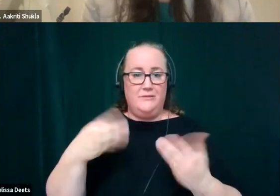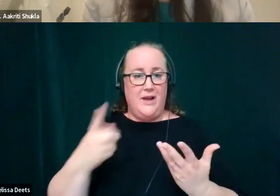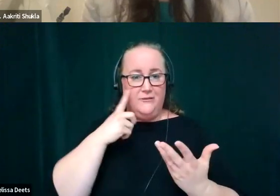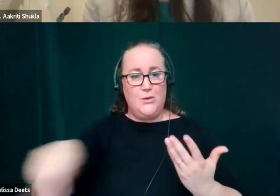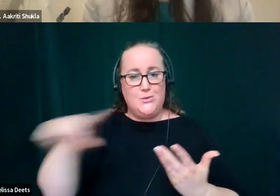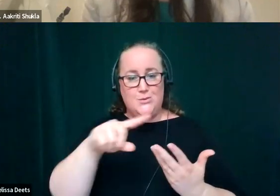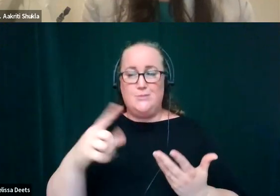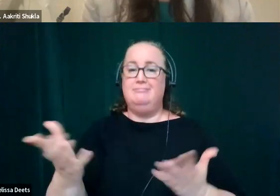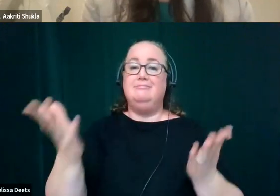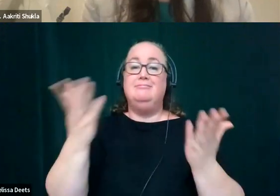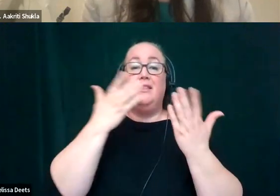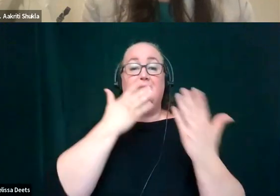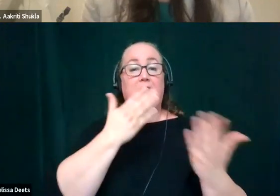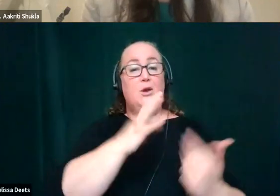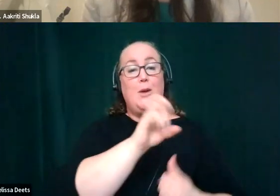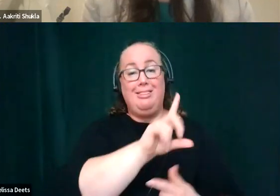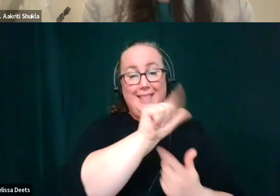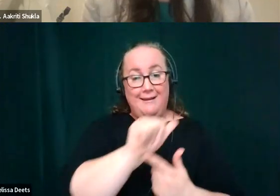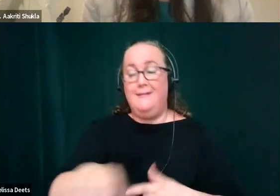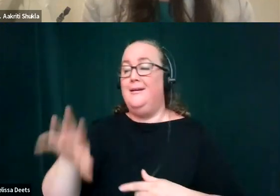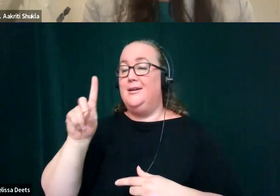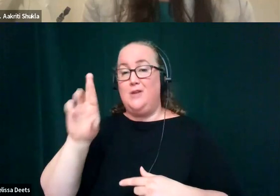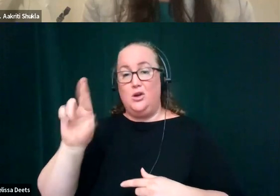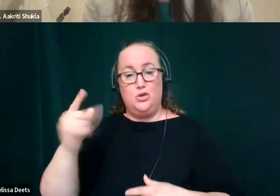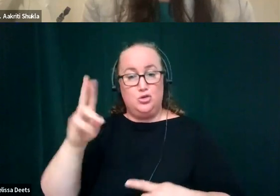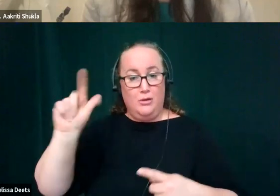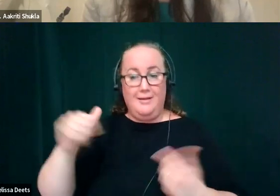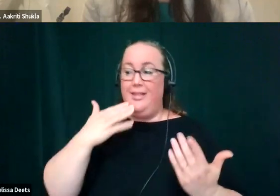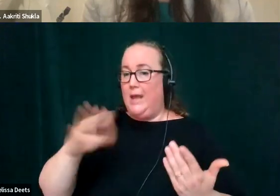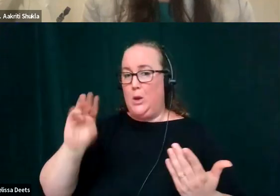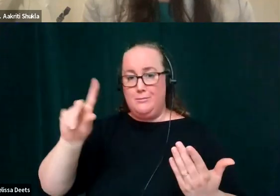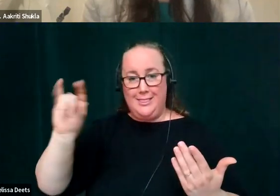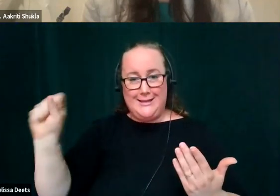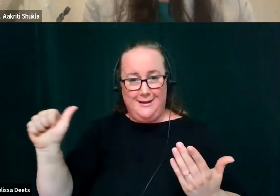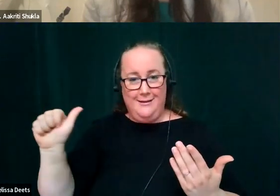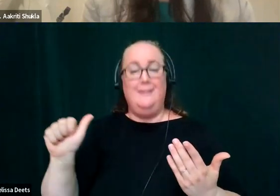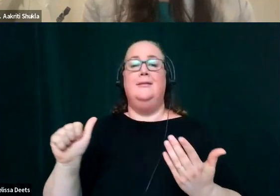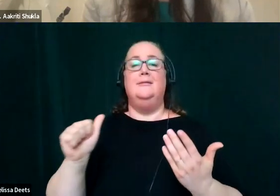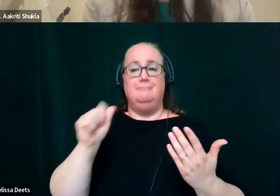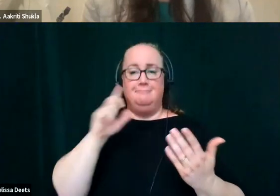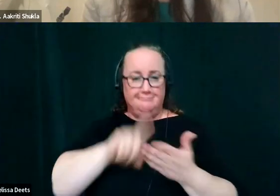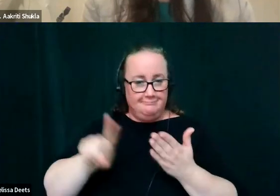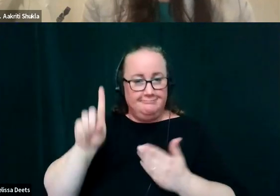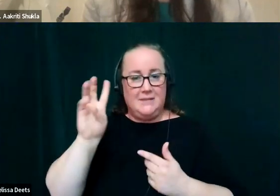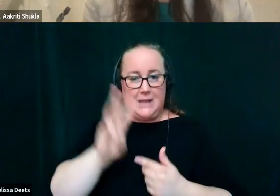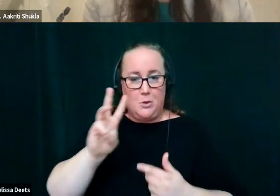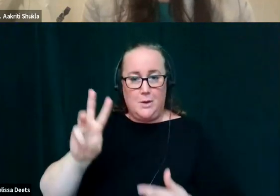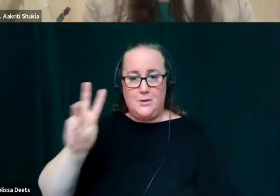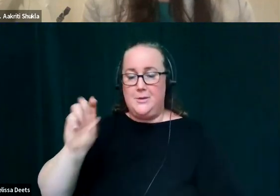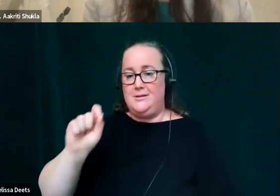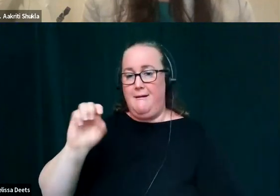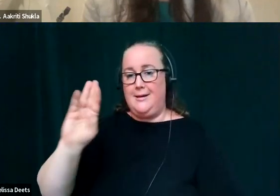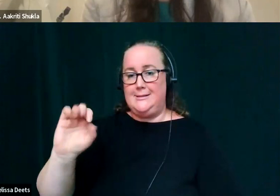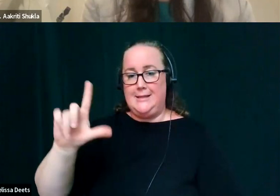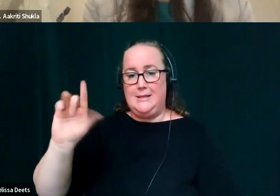attend. Thank you, Elena. Thank you, Dr. Shukla, and thank you, Melissa. Please check out our information on our website for the upcoming webinars